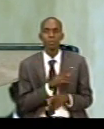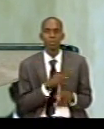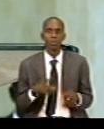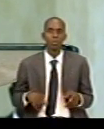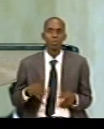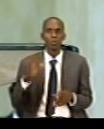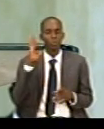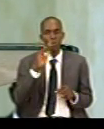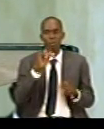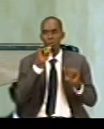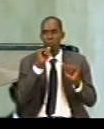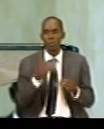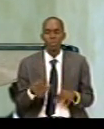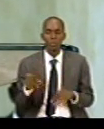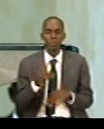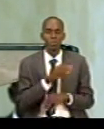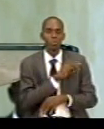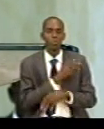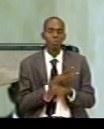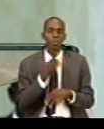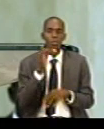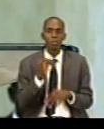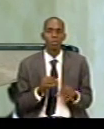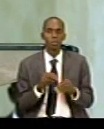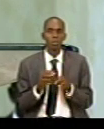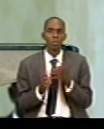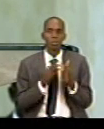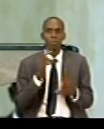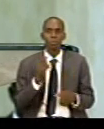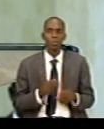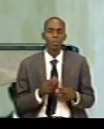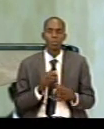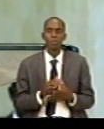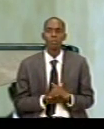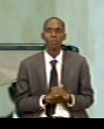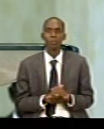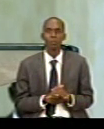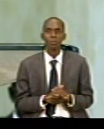will bless you mightily in Jesus' name.